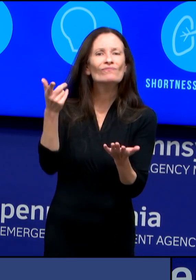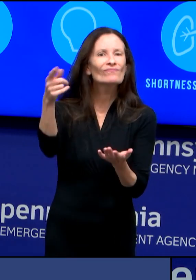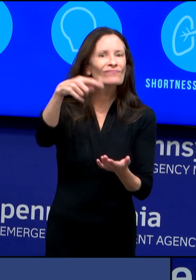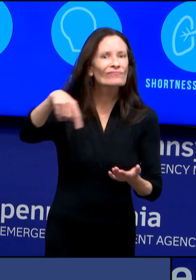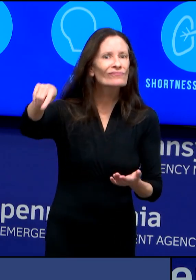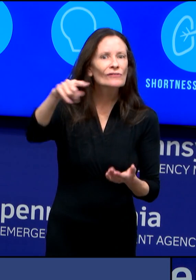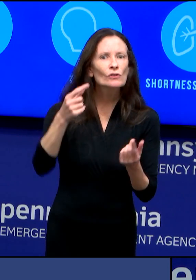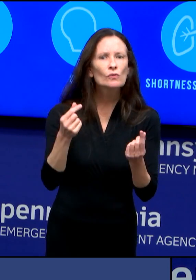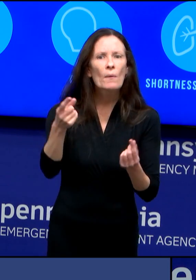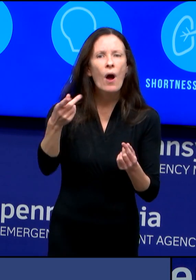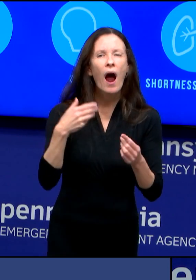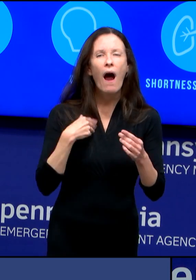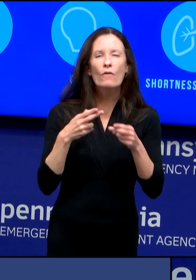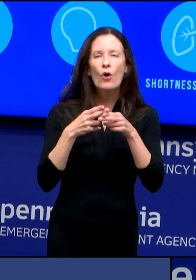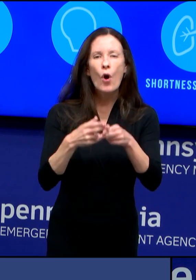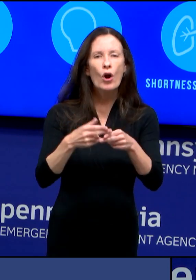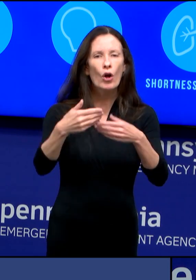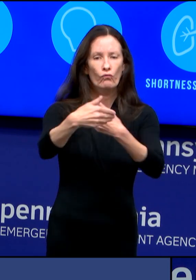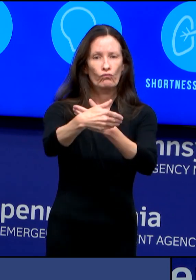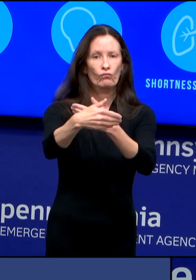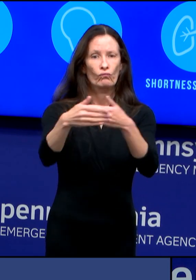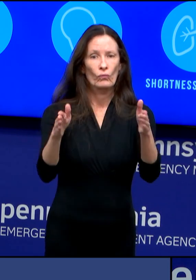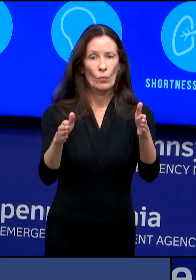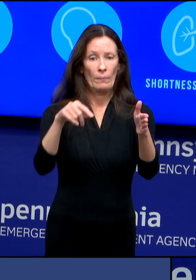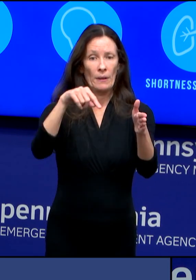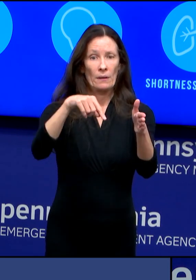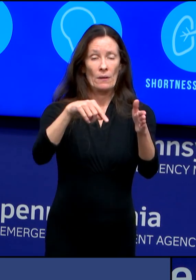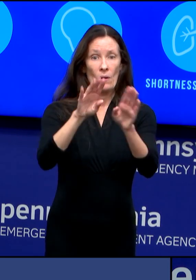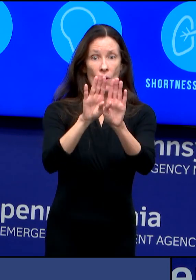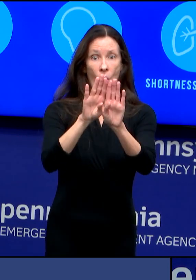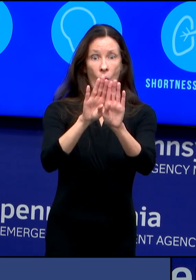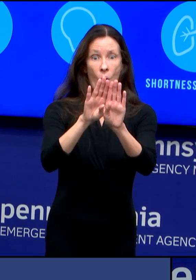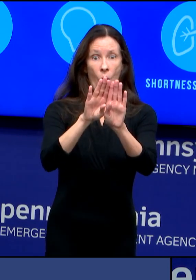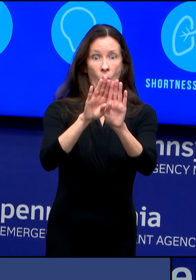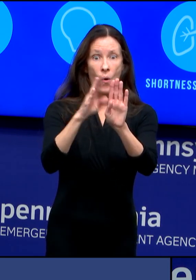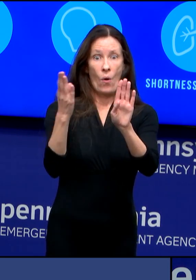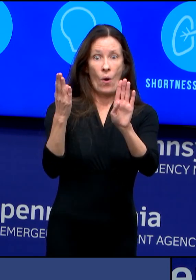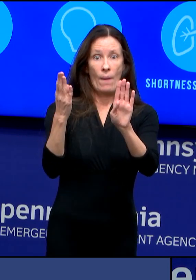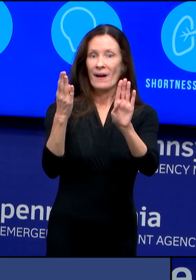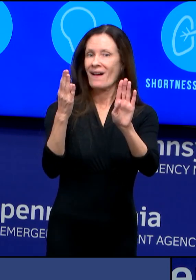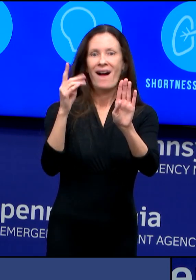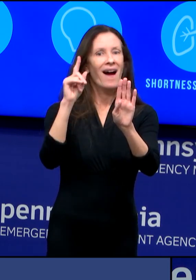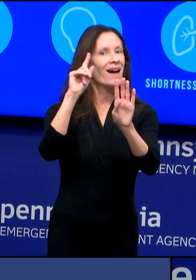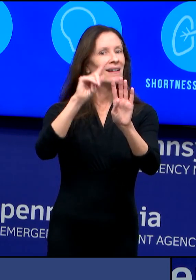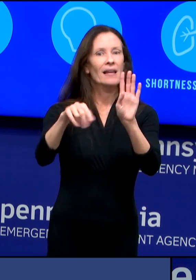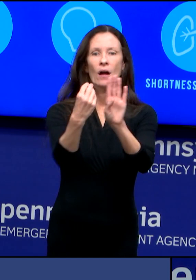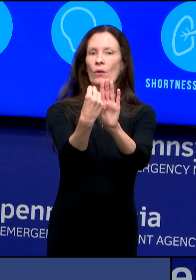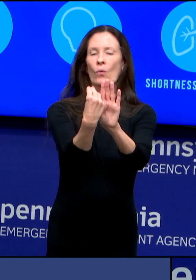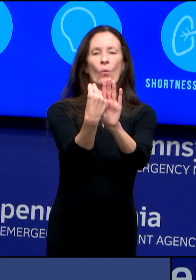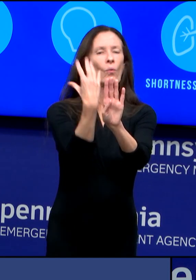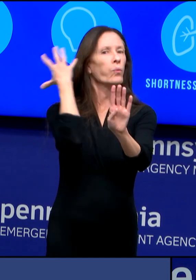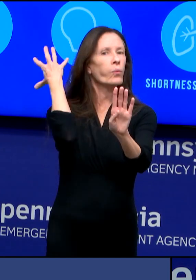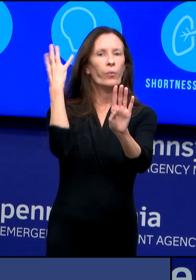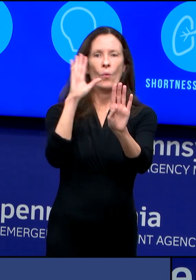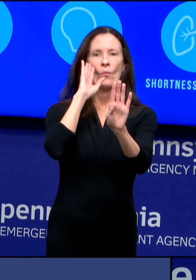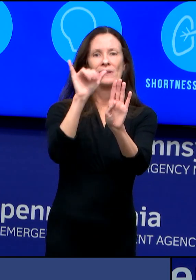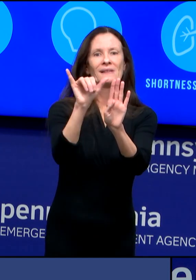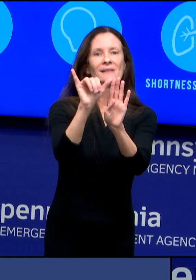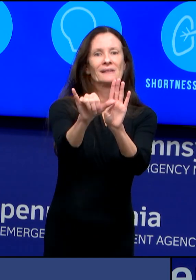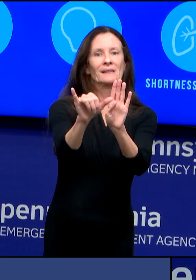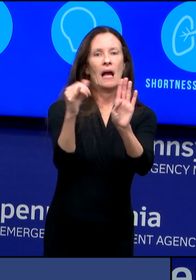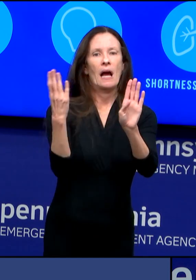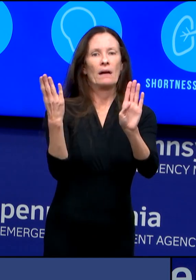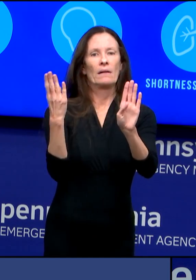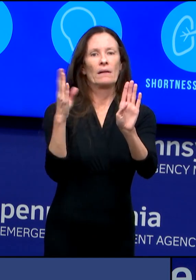are looking at that now. There's a phone call in the next number of days with the dental schools and the Dental Association, and so we'll work